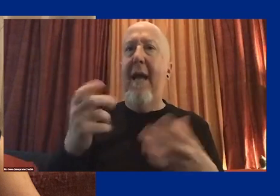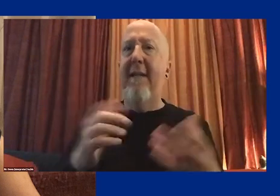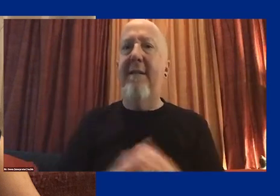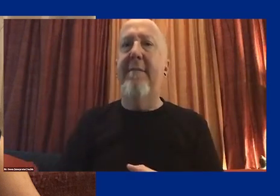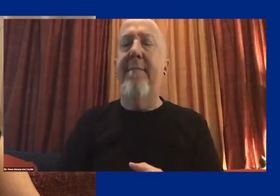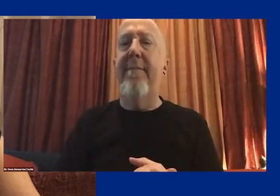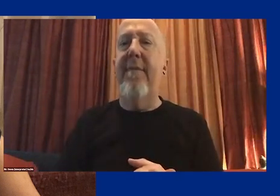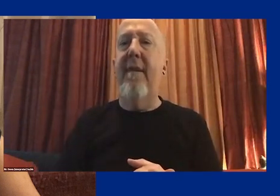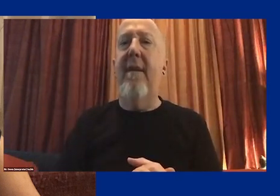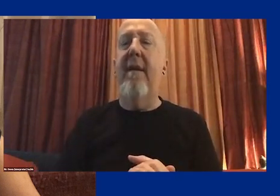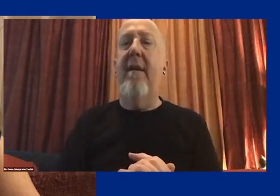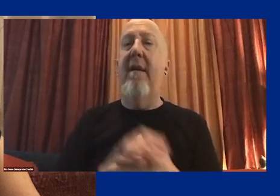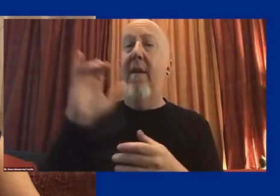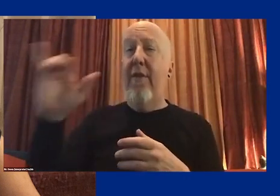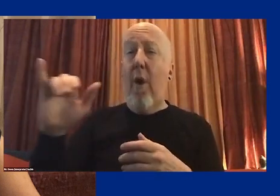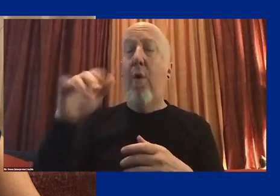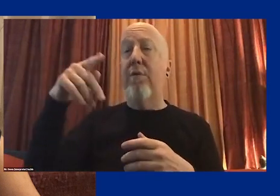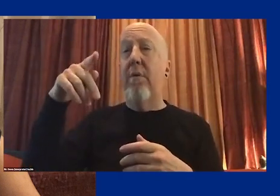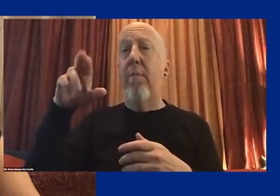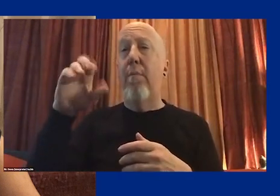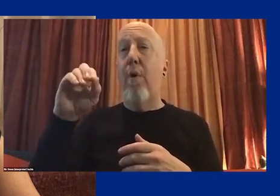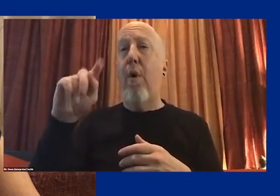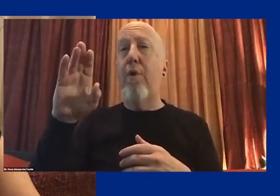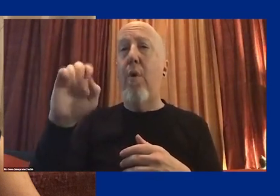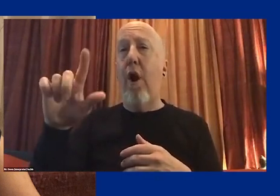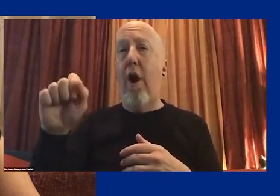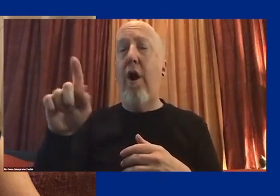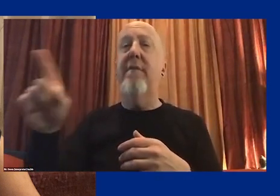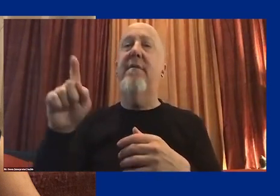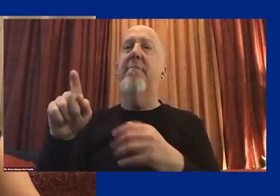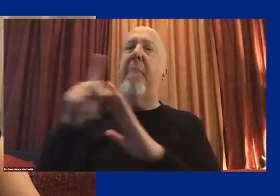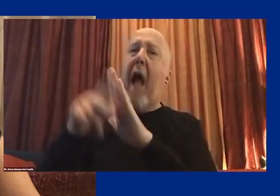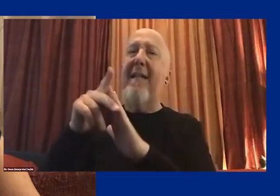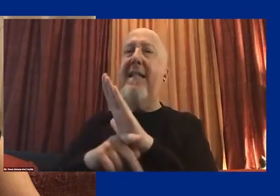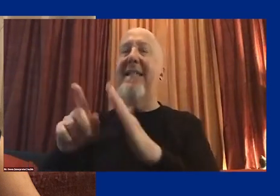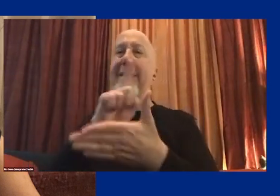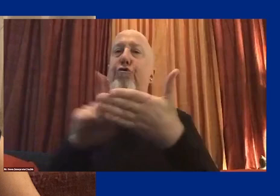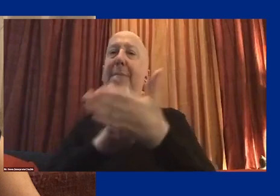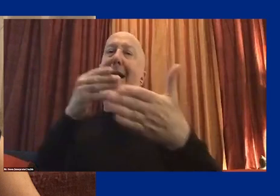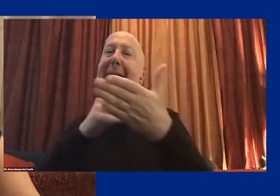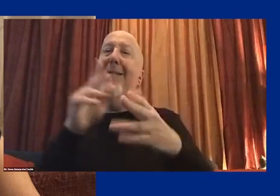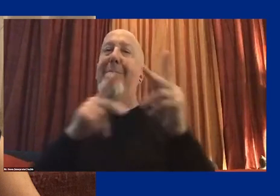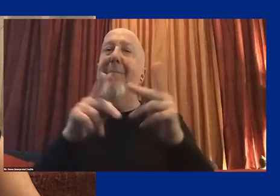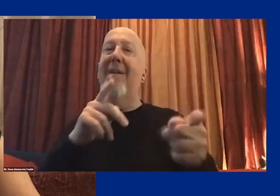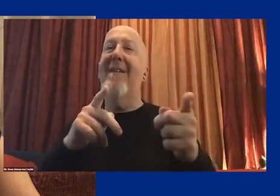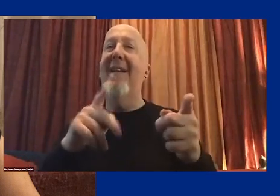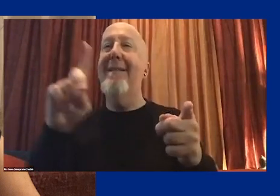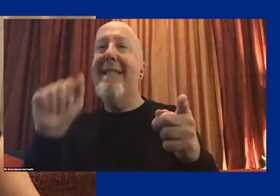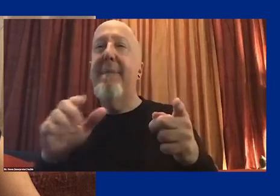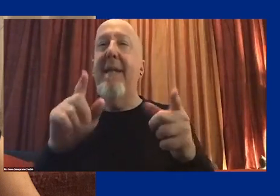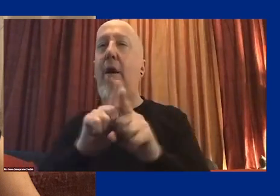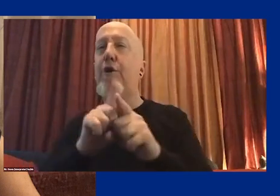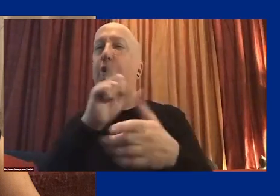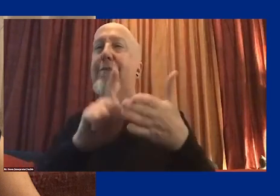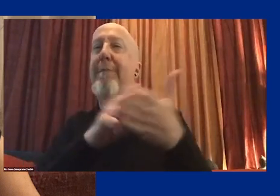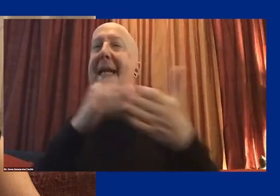The protocols discriminate based on disability and age, and we heard rumors